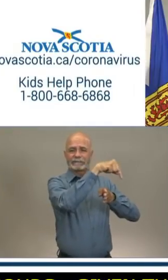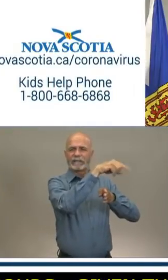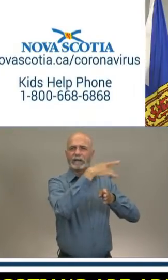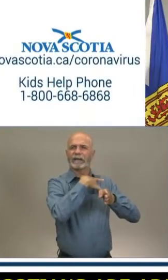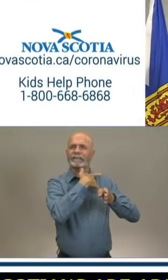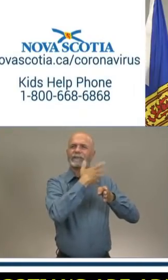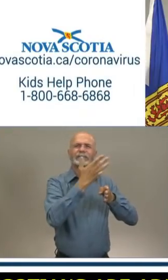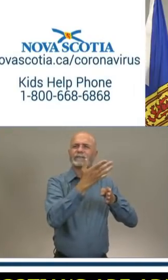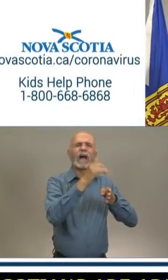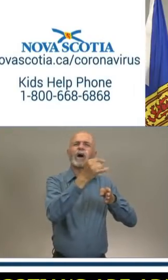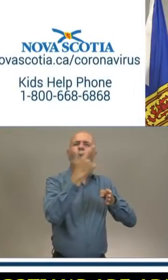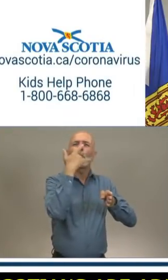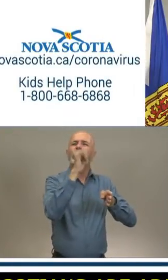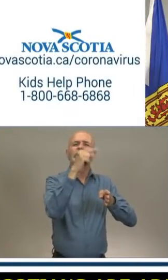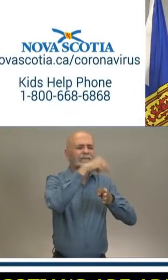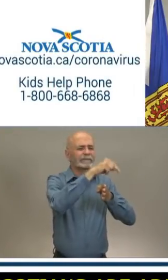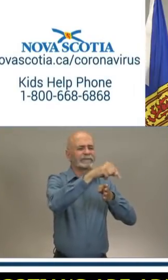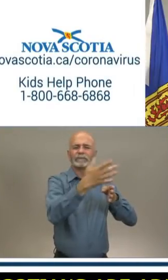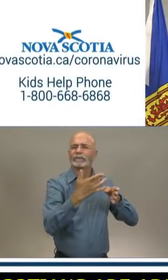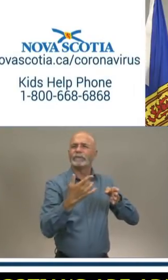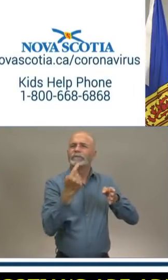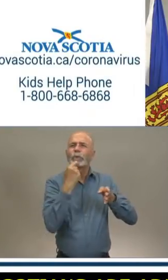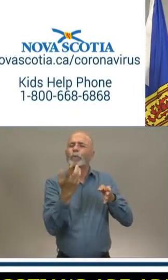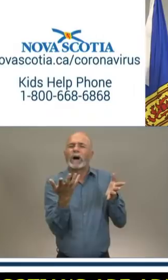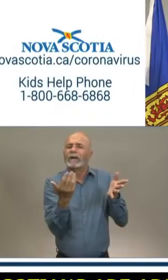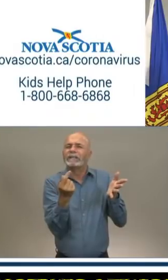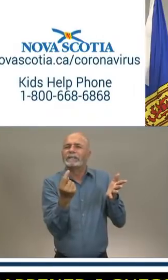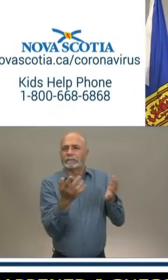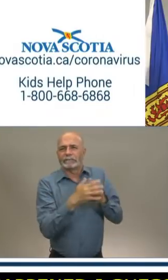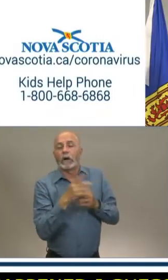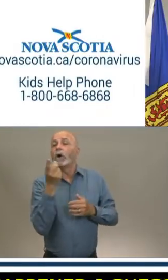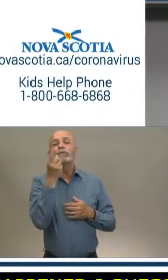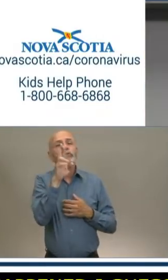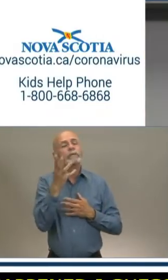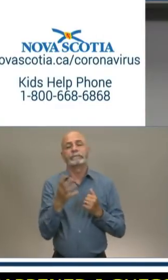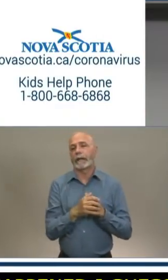speak to something larger? I think to me it was